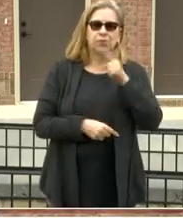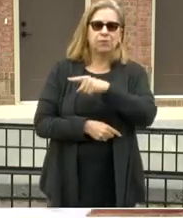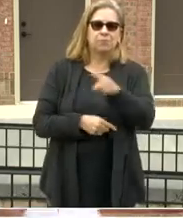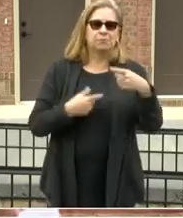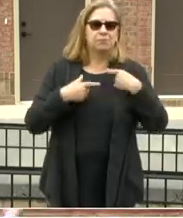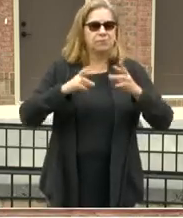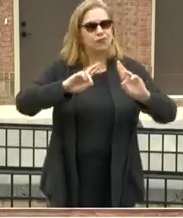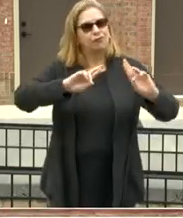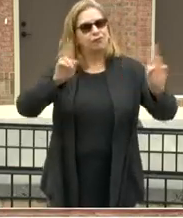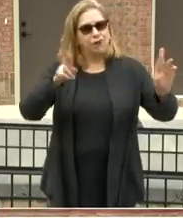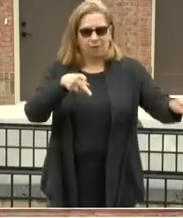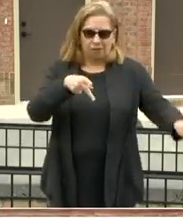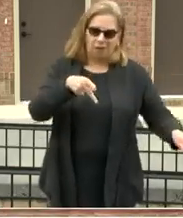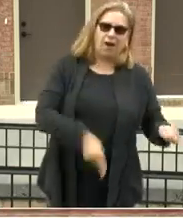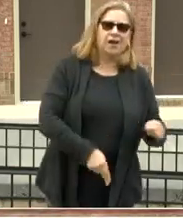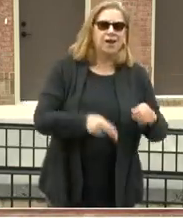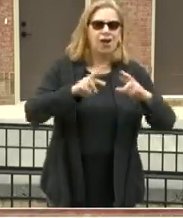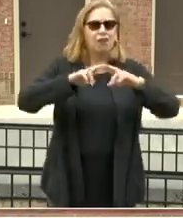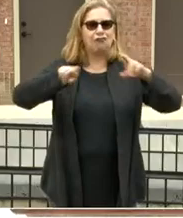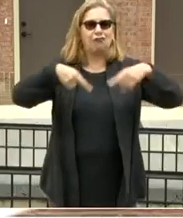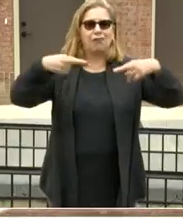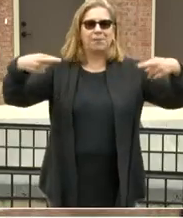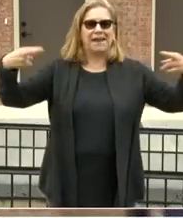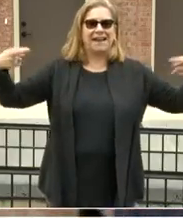Now we got the Deputy Mayor Faucicchio coming up.